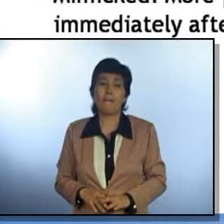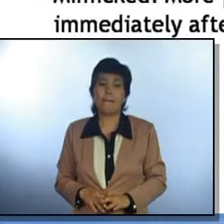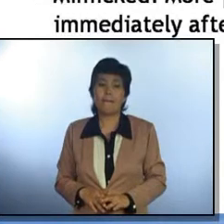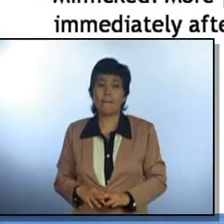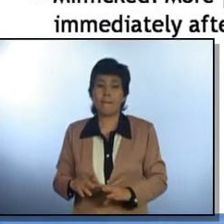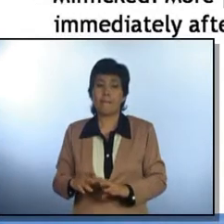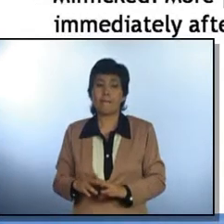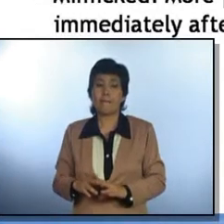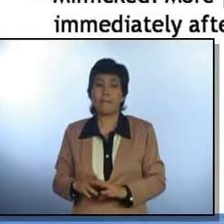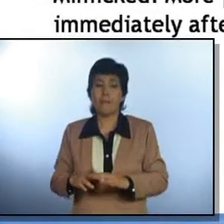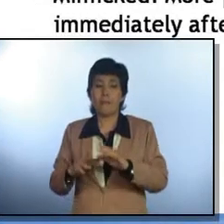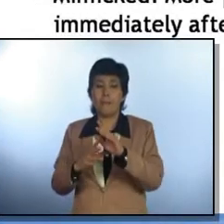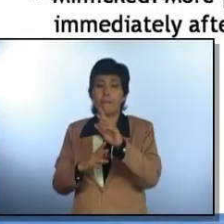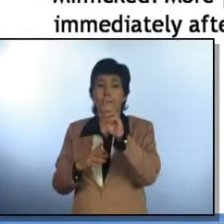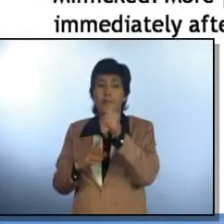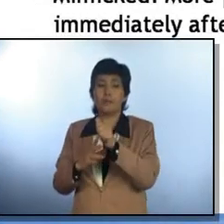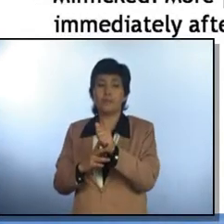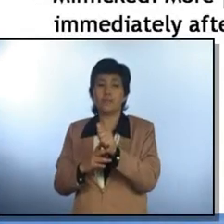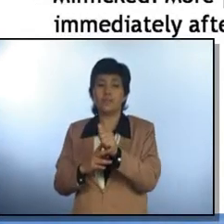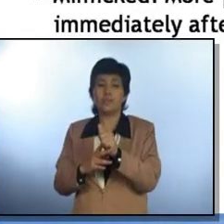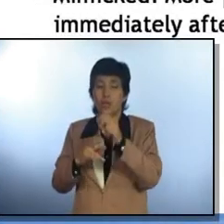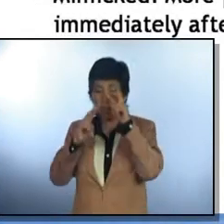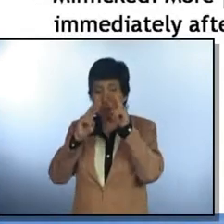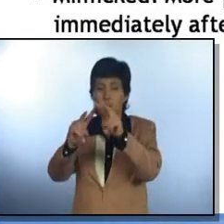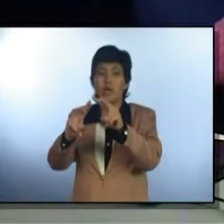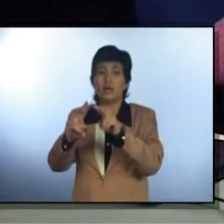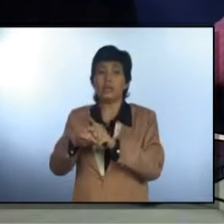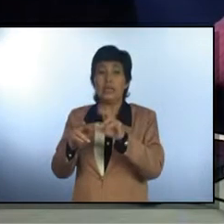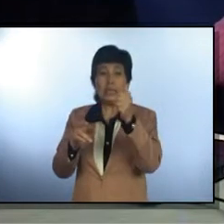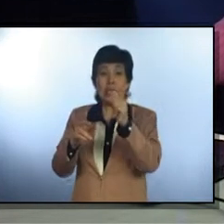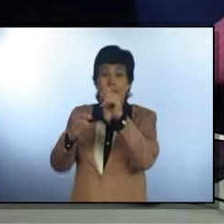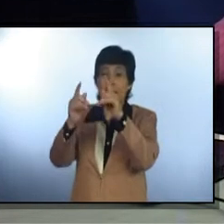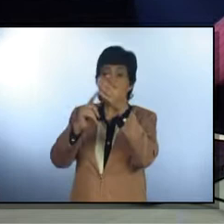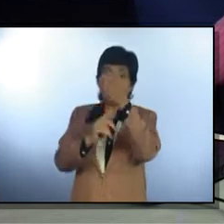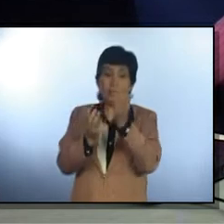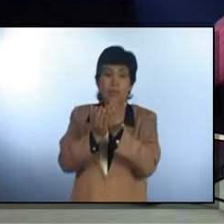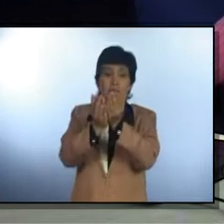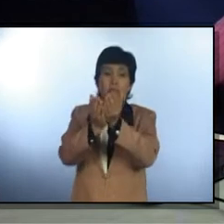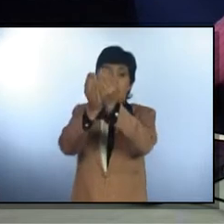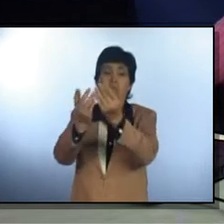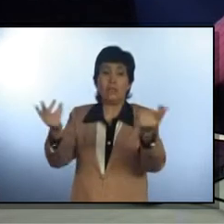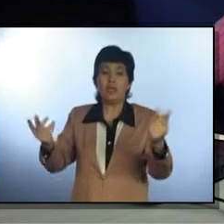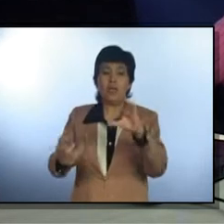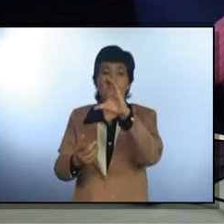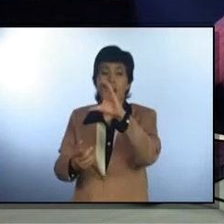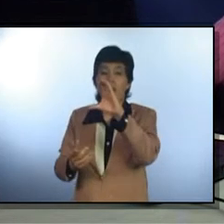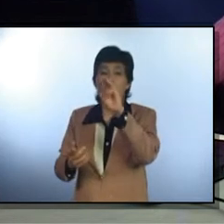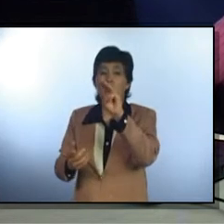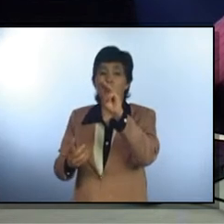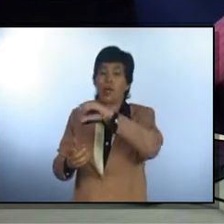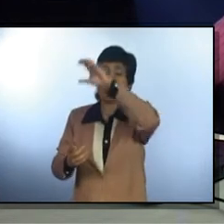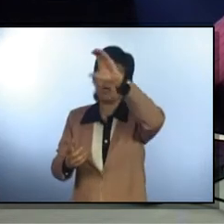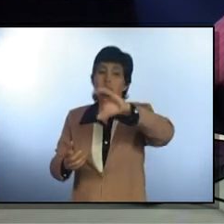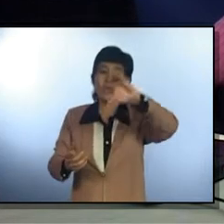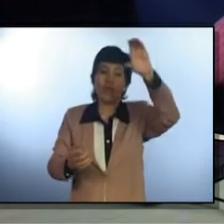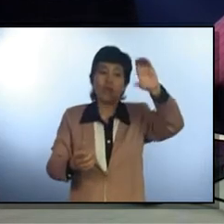Tanya Chartrand and also John Barch, they look at the chameleon effect. Now, if you know what's chameleon, chameleon means the animal